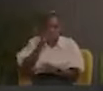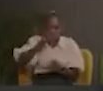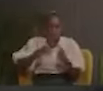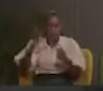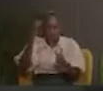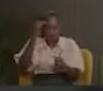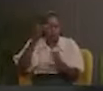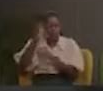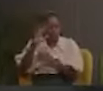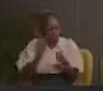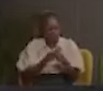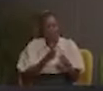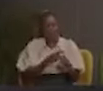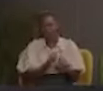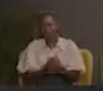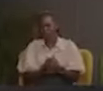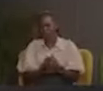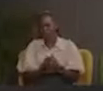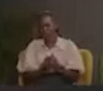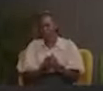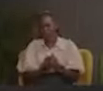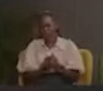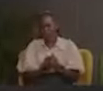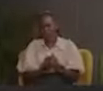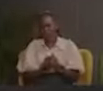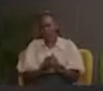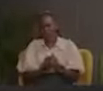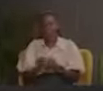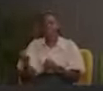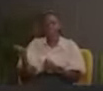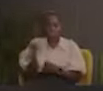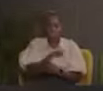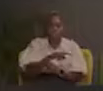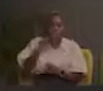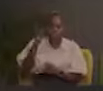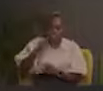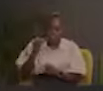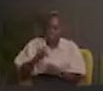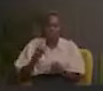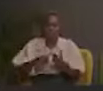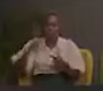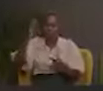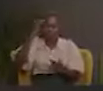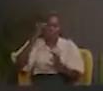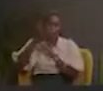Are we together now? Yes. You need to know God.